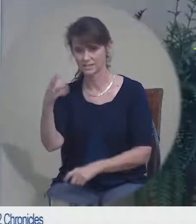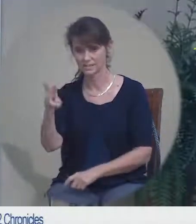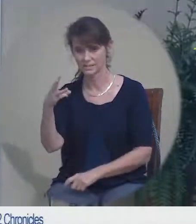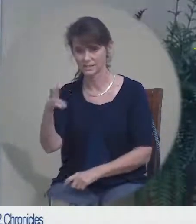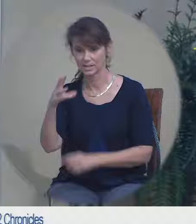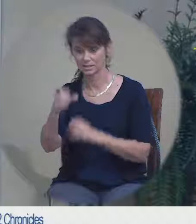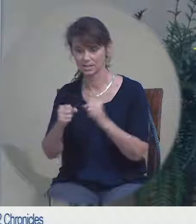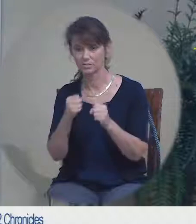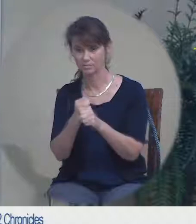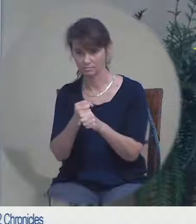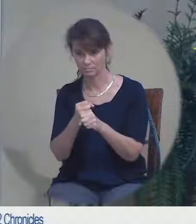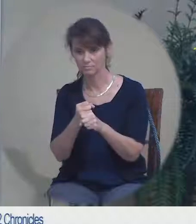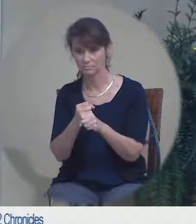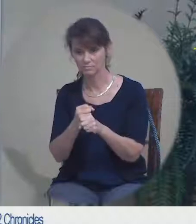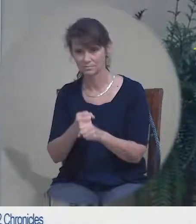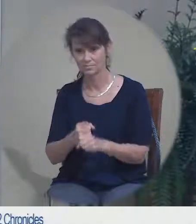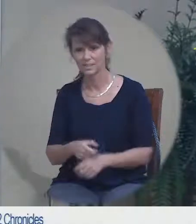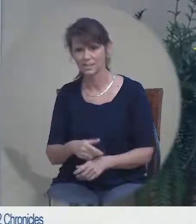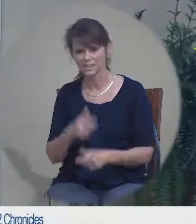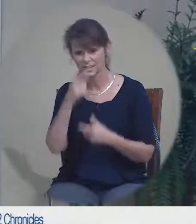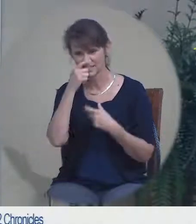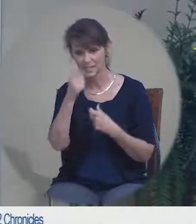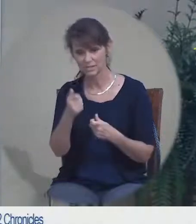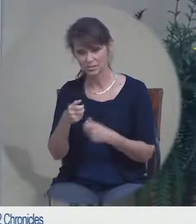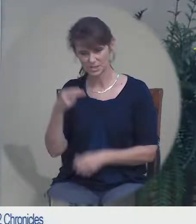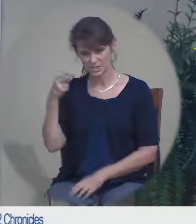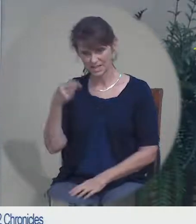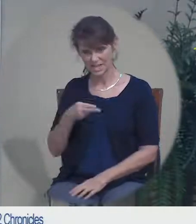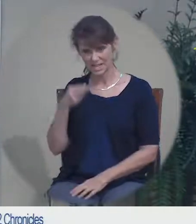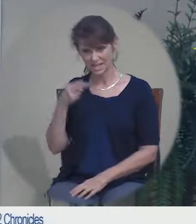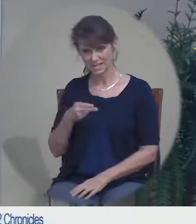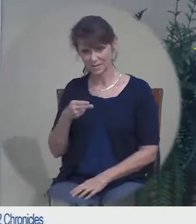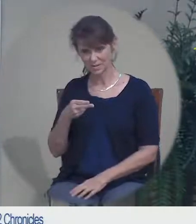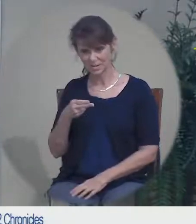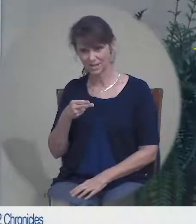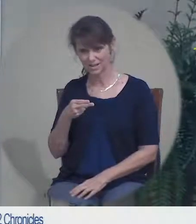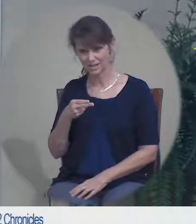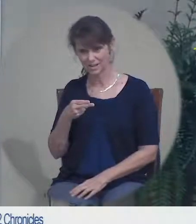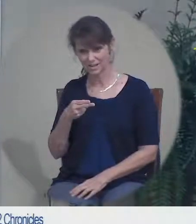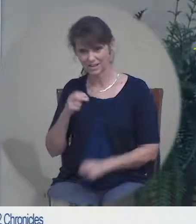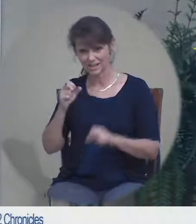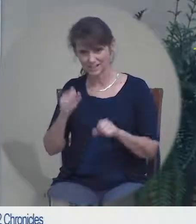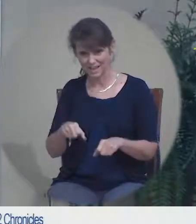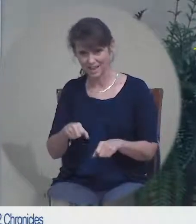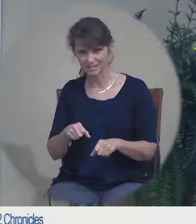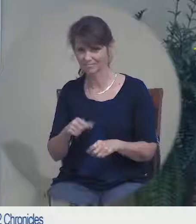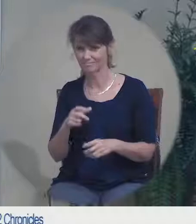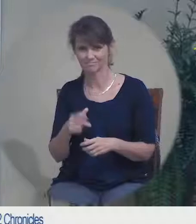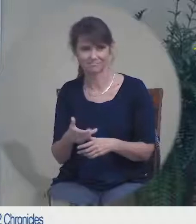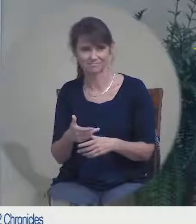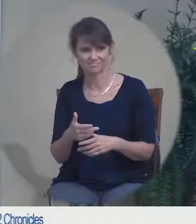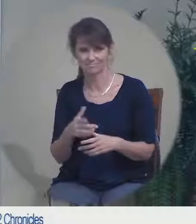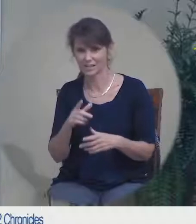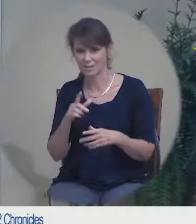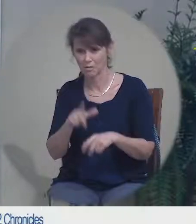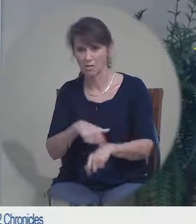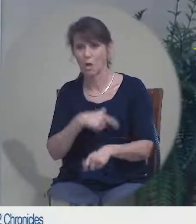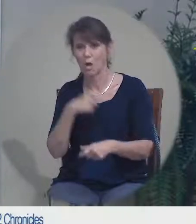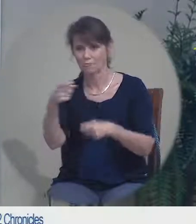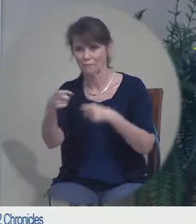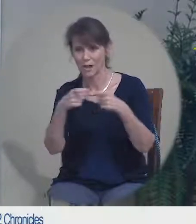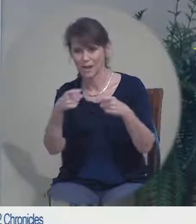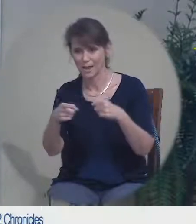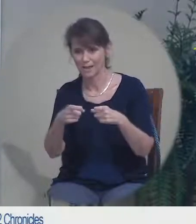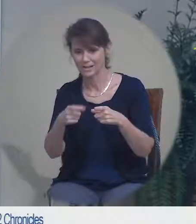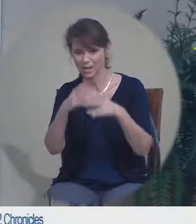of history is how they can take a decade-long kingdom and summarize it in 9 verses, or in this case, 15